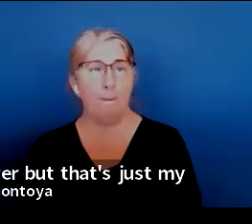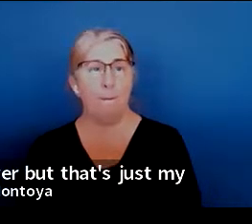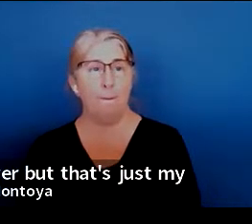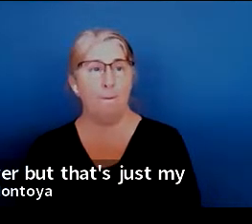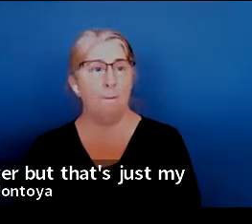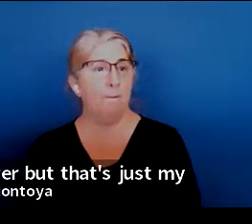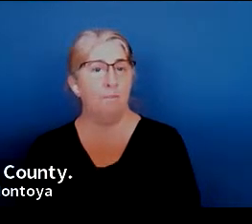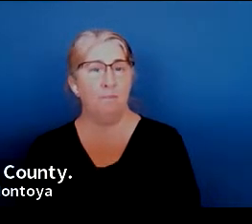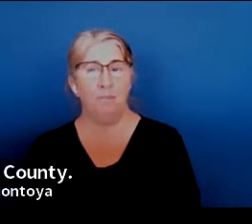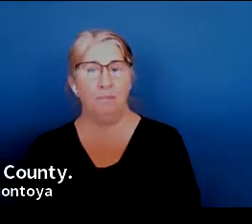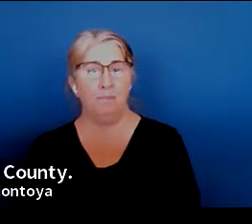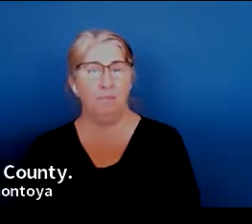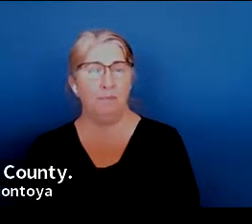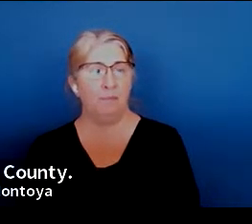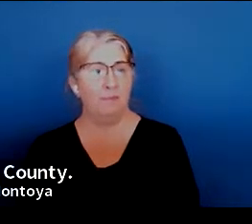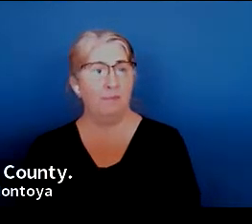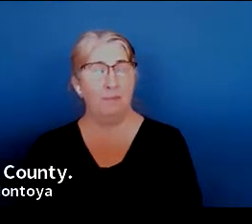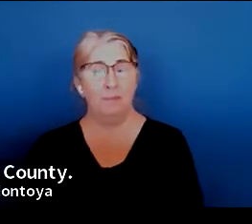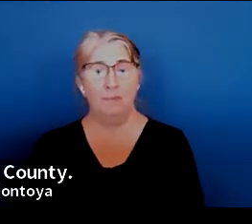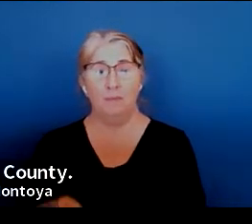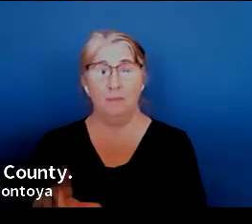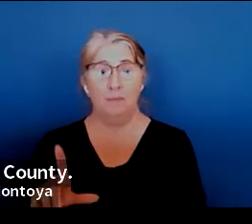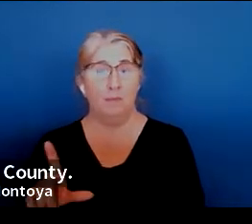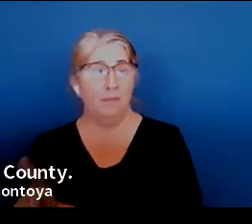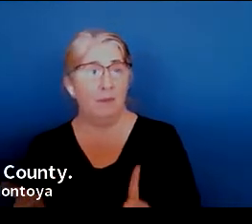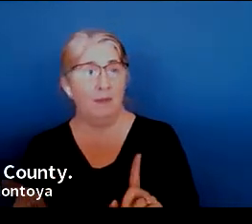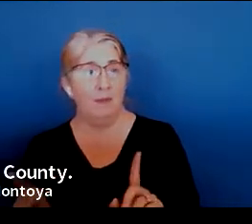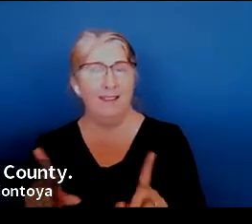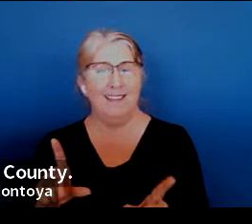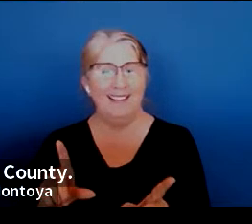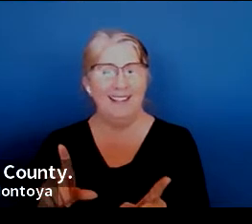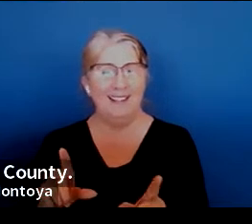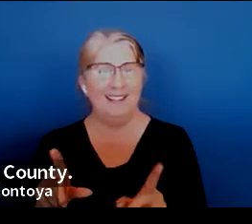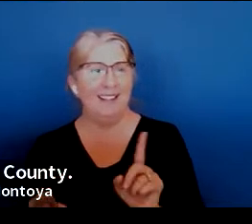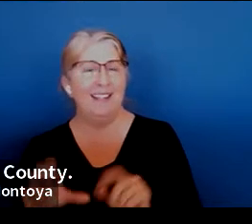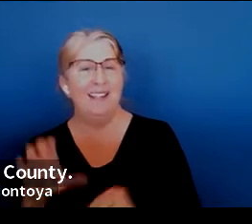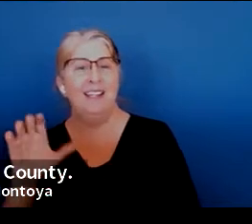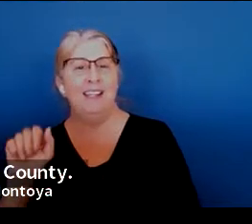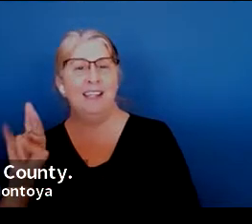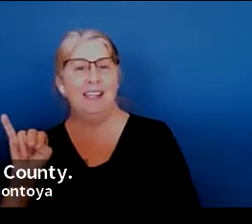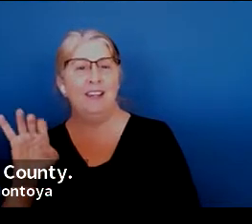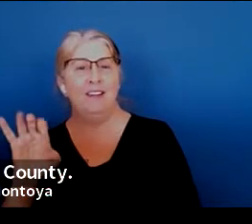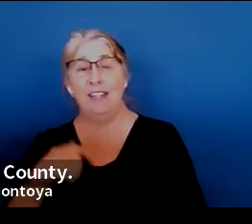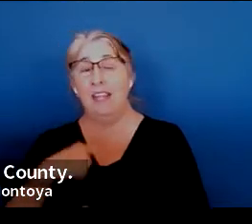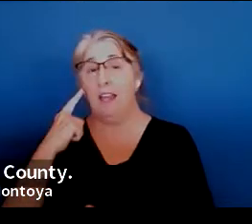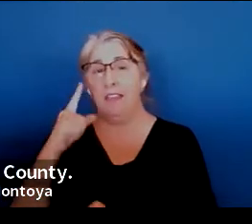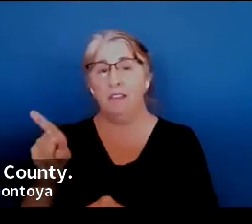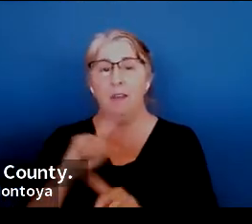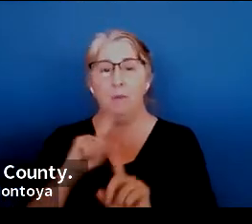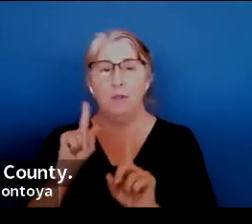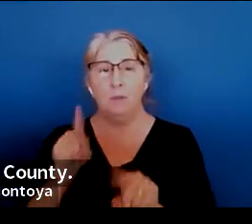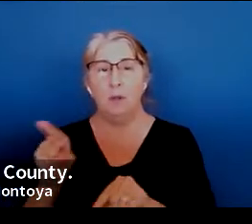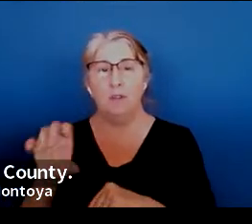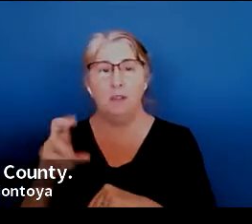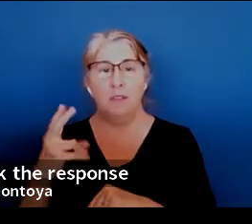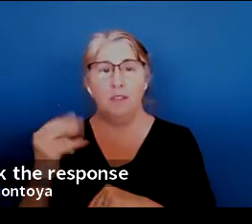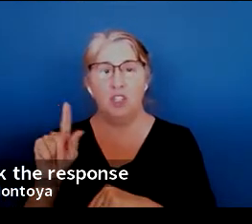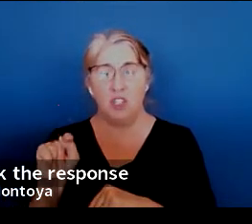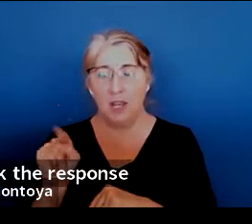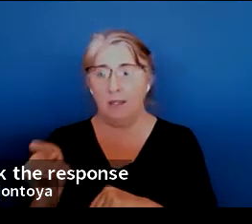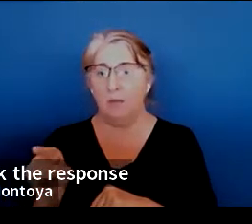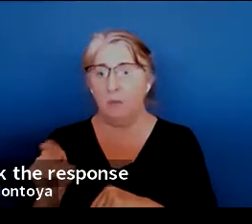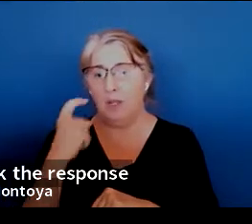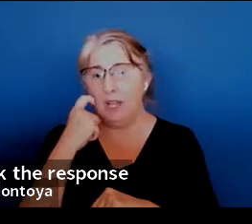I This think event- maybe, oh, sorry. I sorry, think go ahead. I think the response on the chat was to what I had